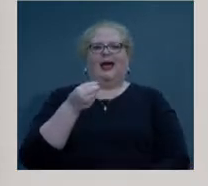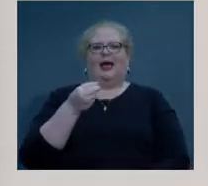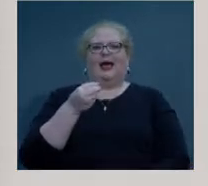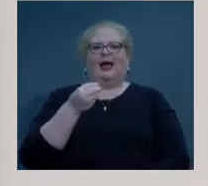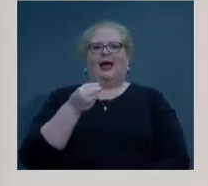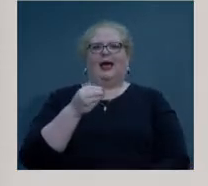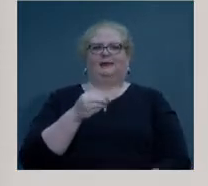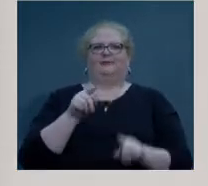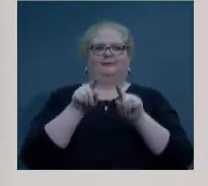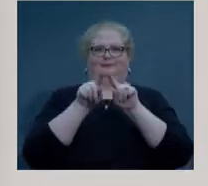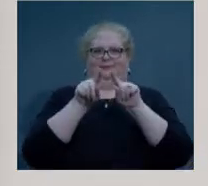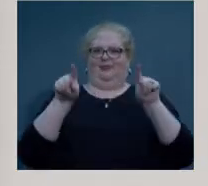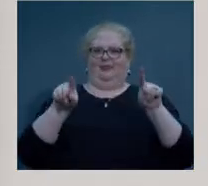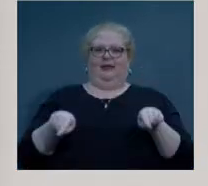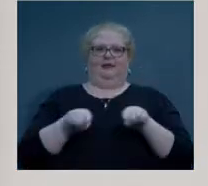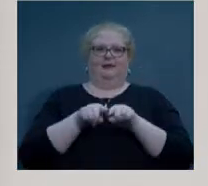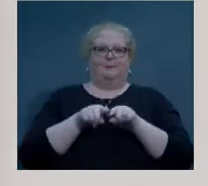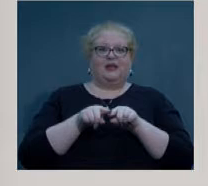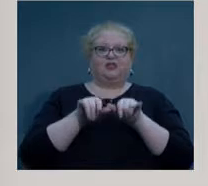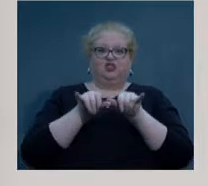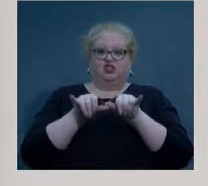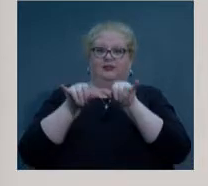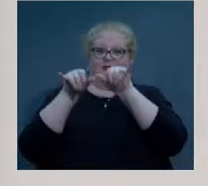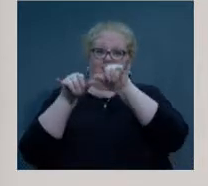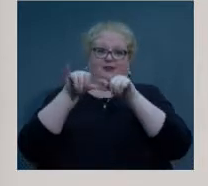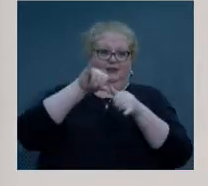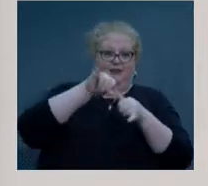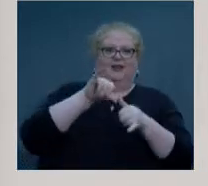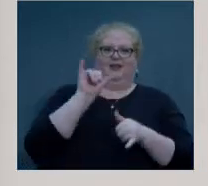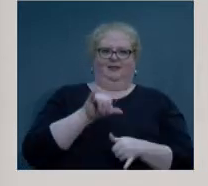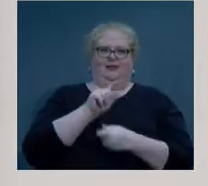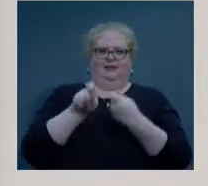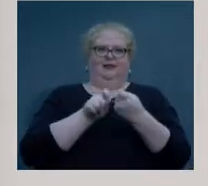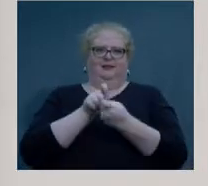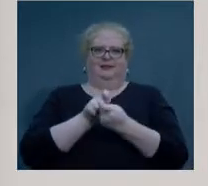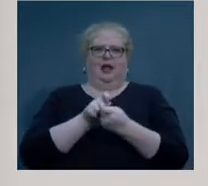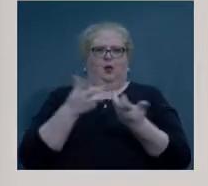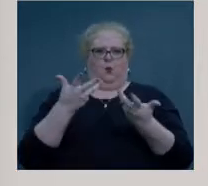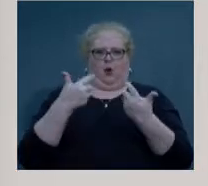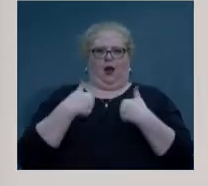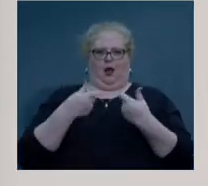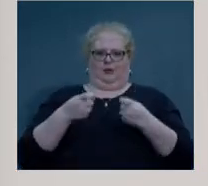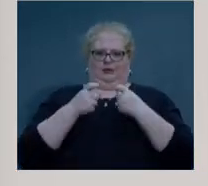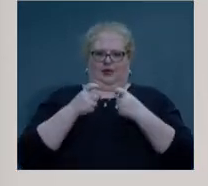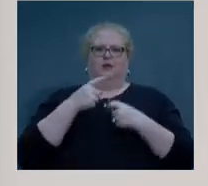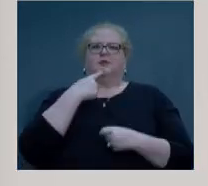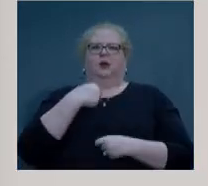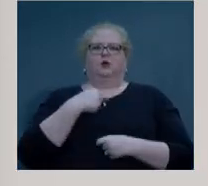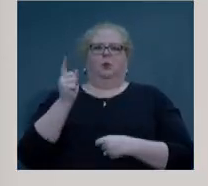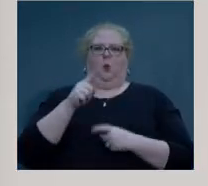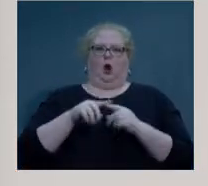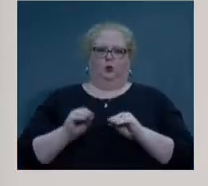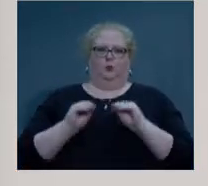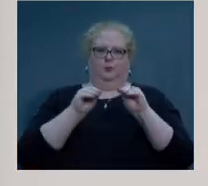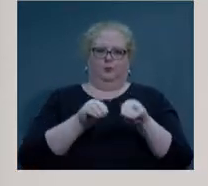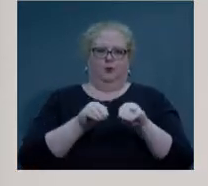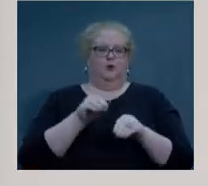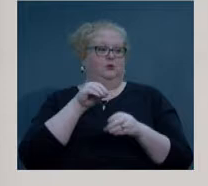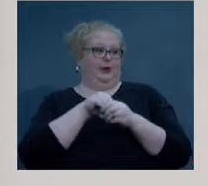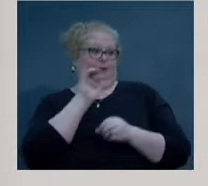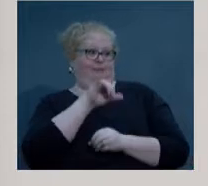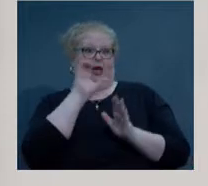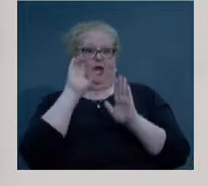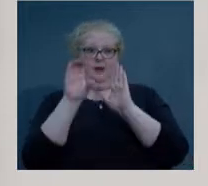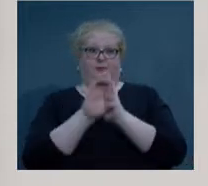the dimensions is exactly what I was given and where I was told to move. So in that picture